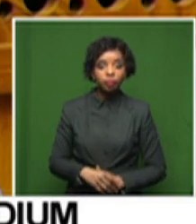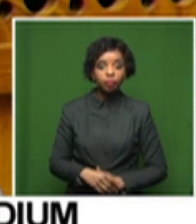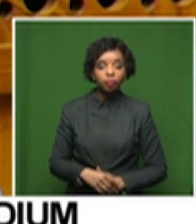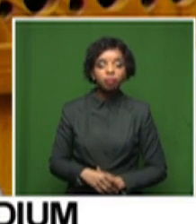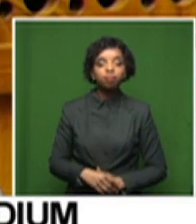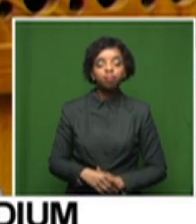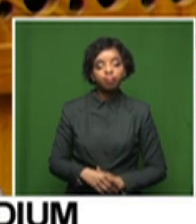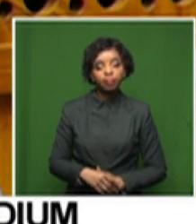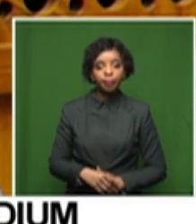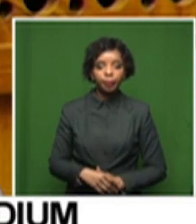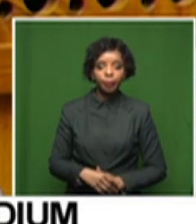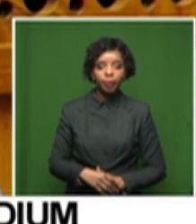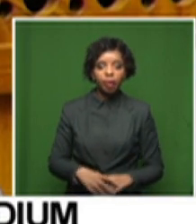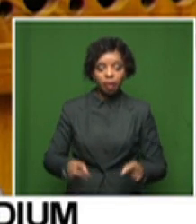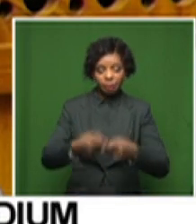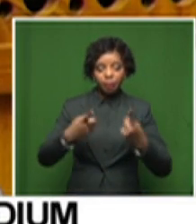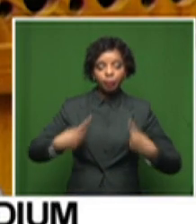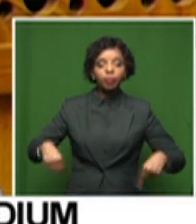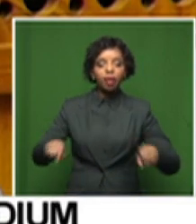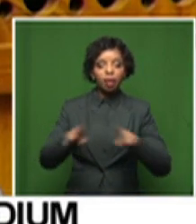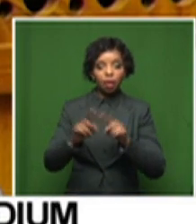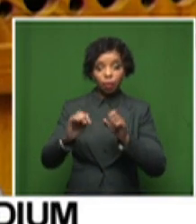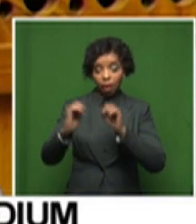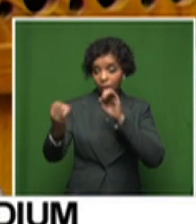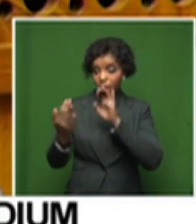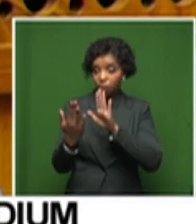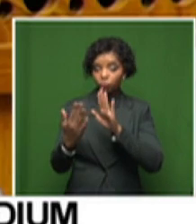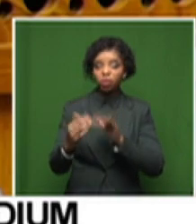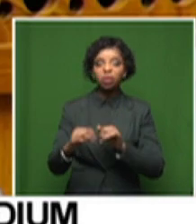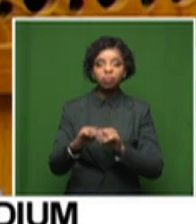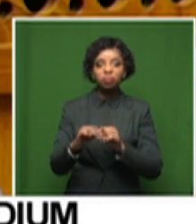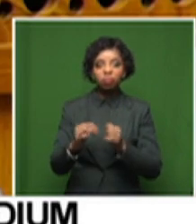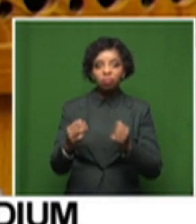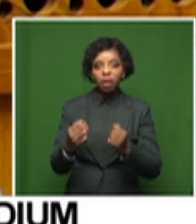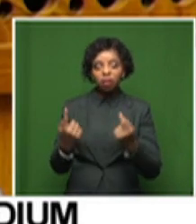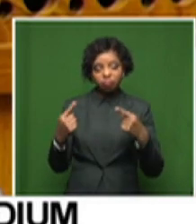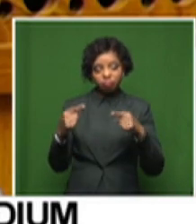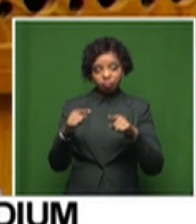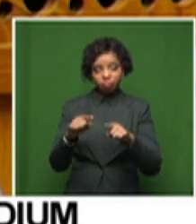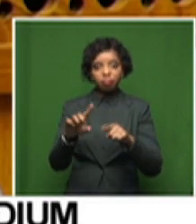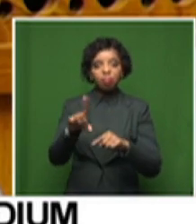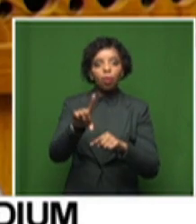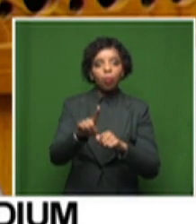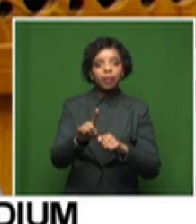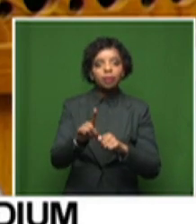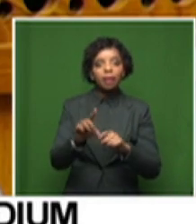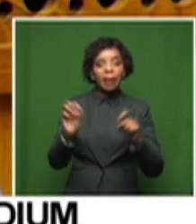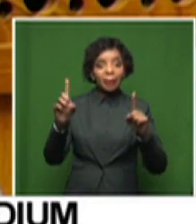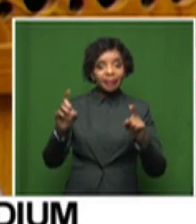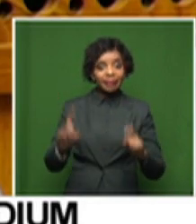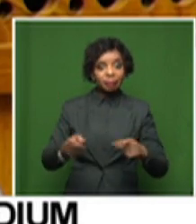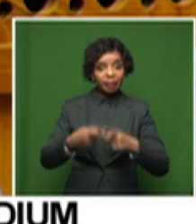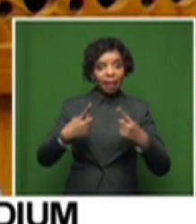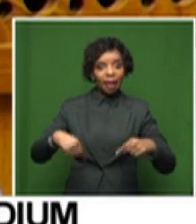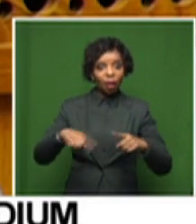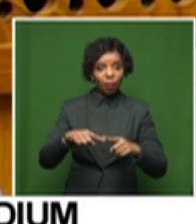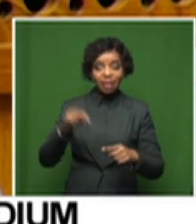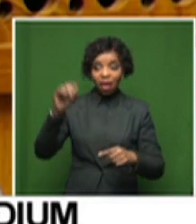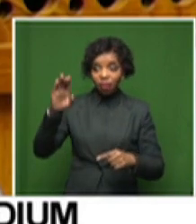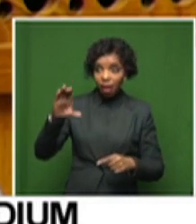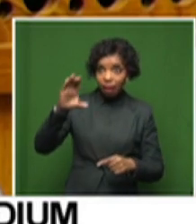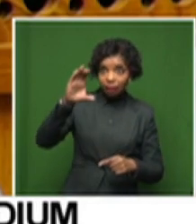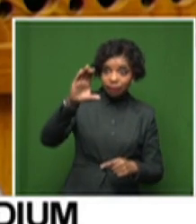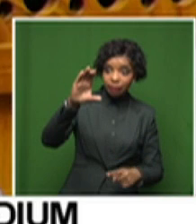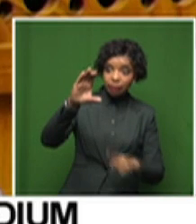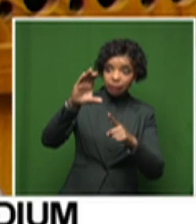Our approach is in line with the principle that funding to state-owned enterprises must come within